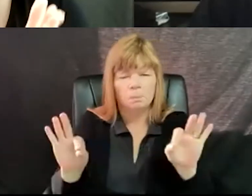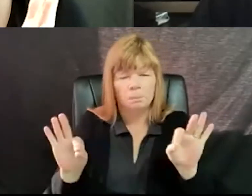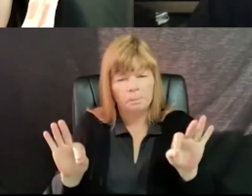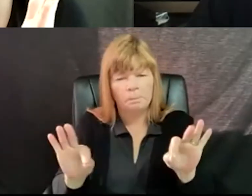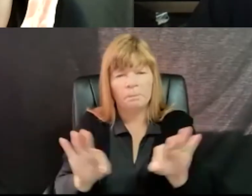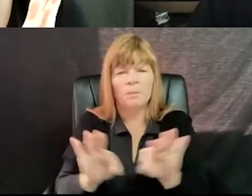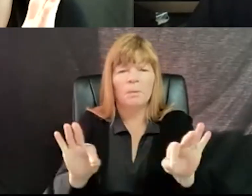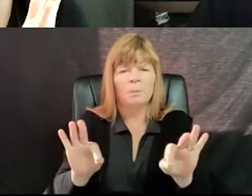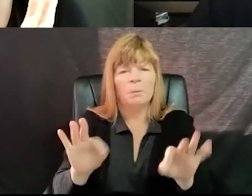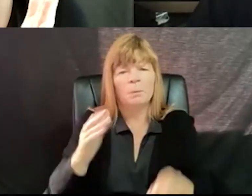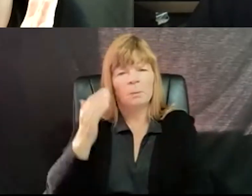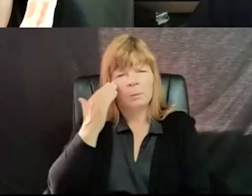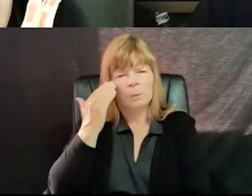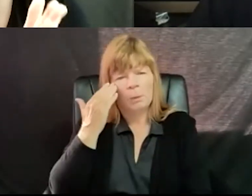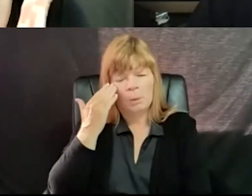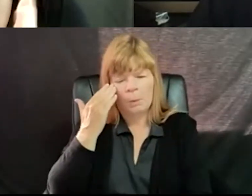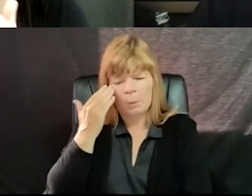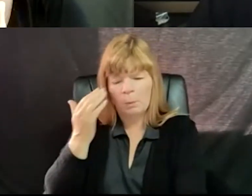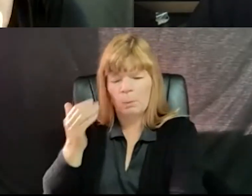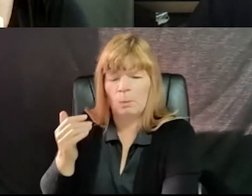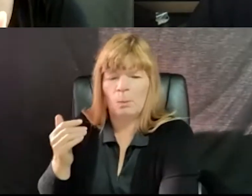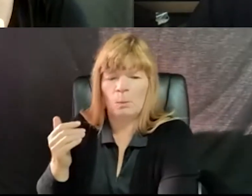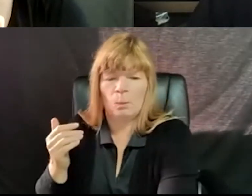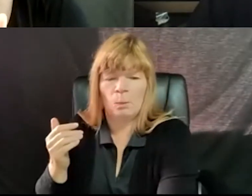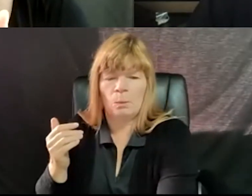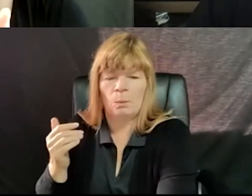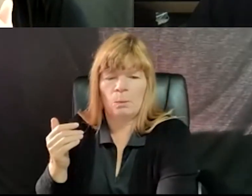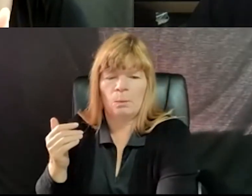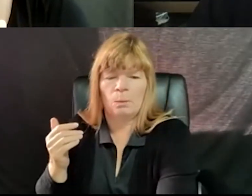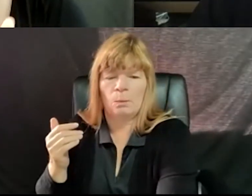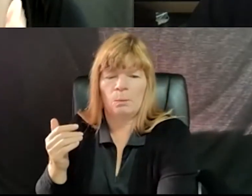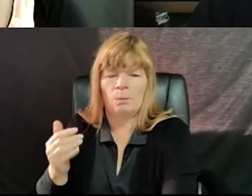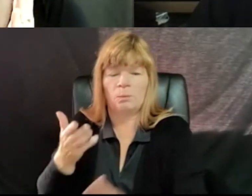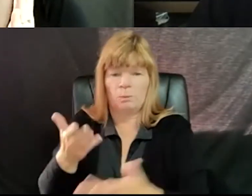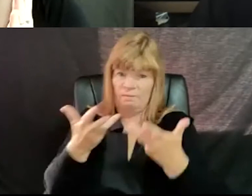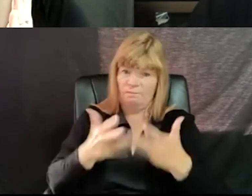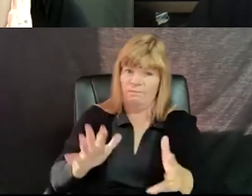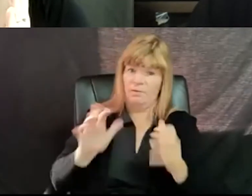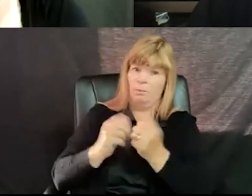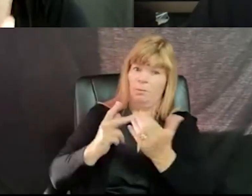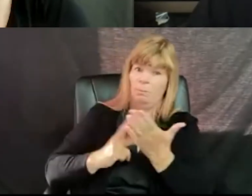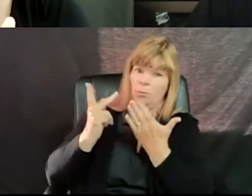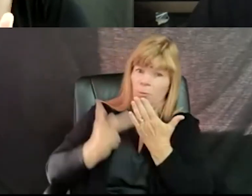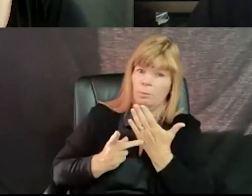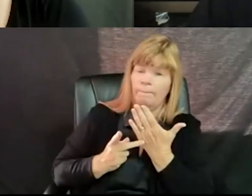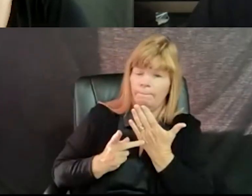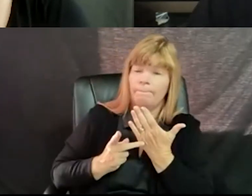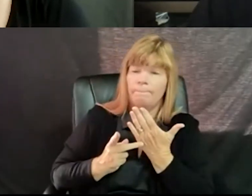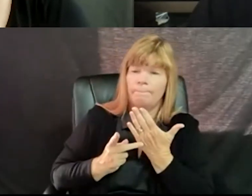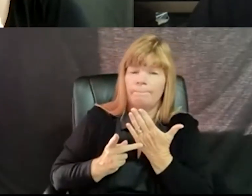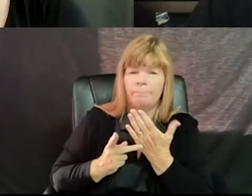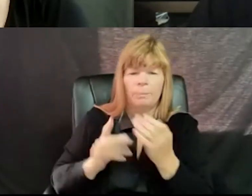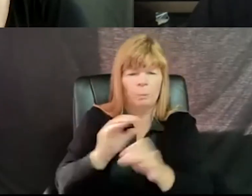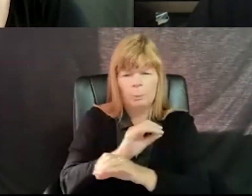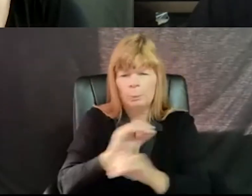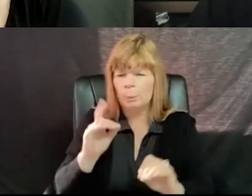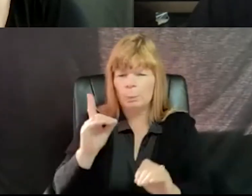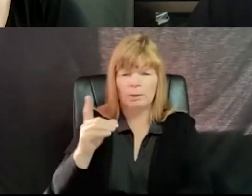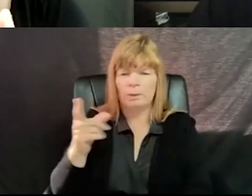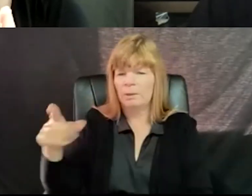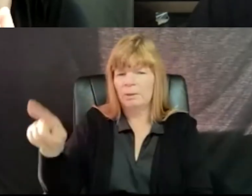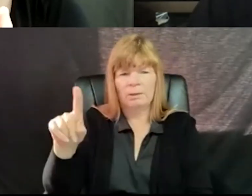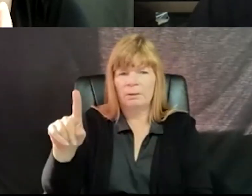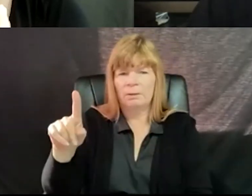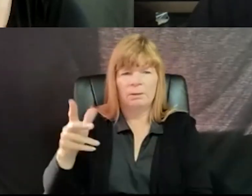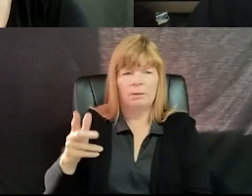that once you complete those programs, that nobody is required to provide